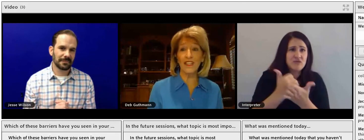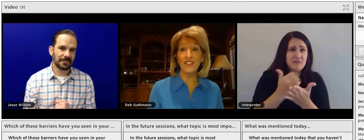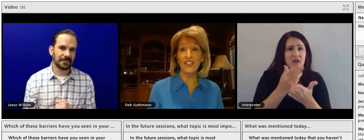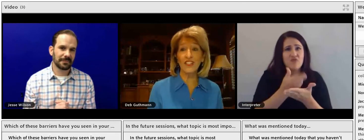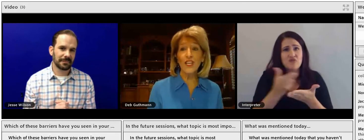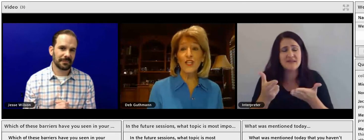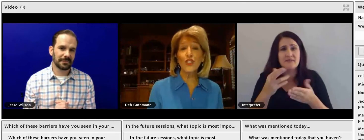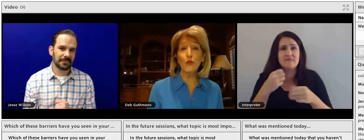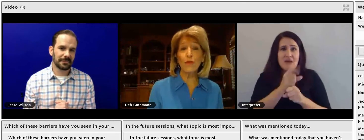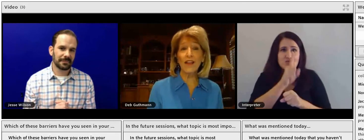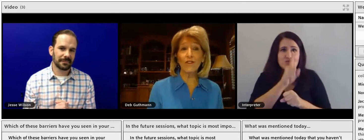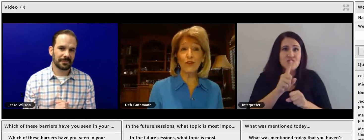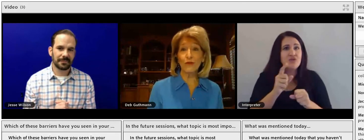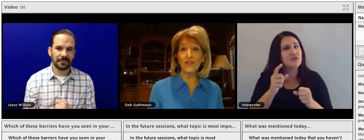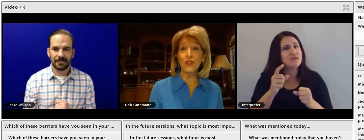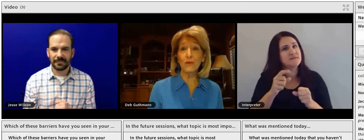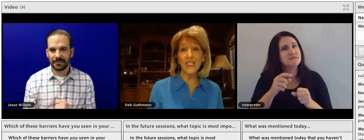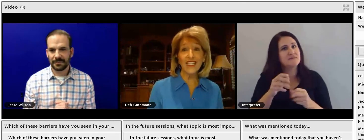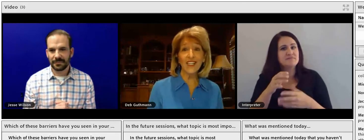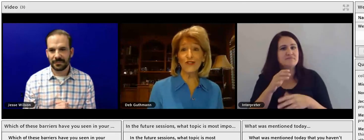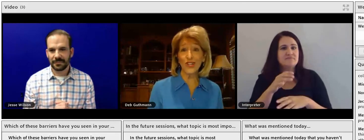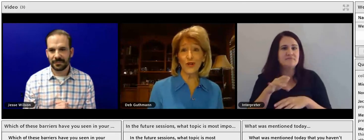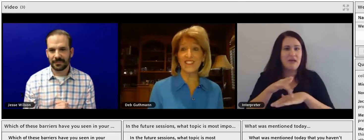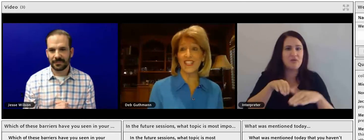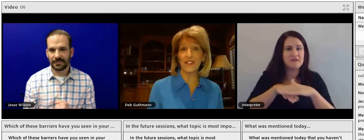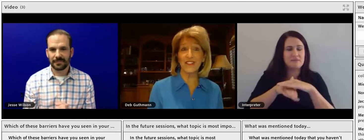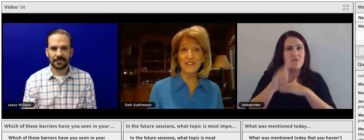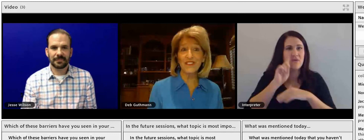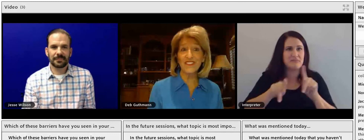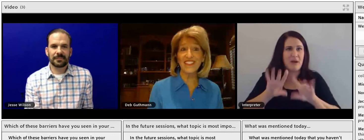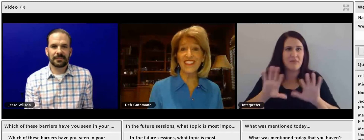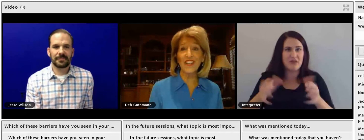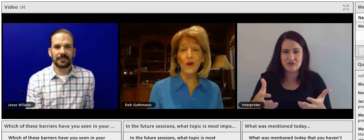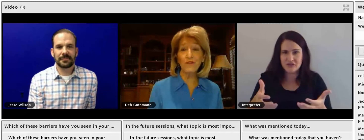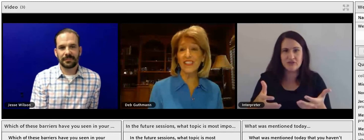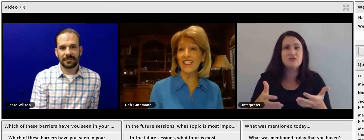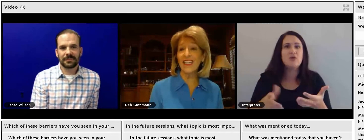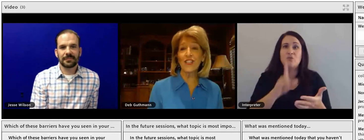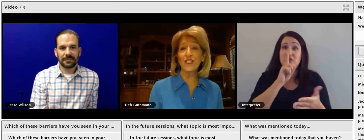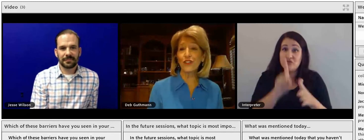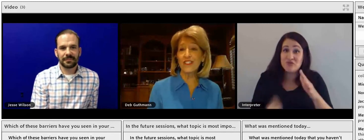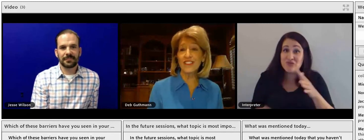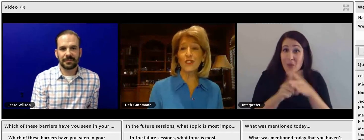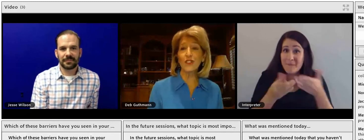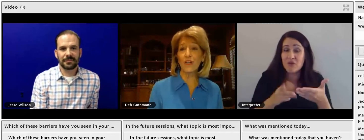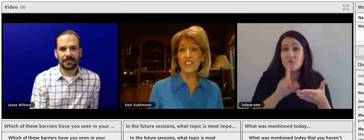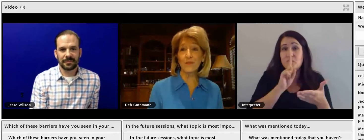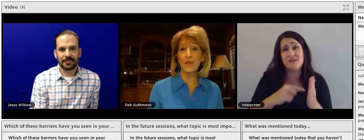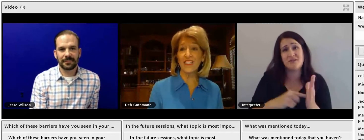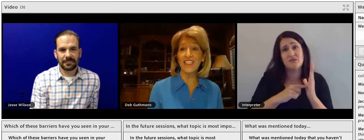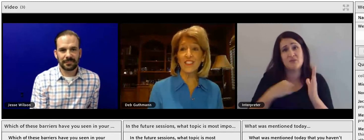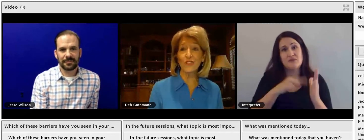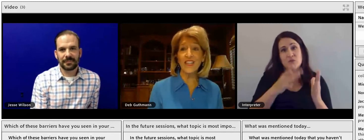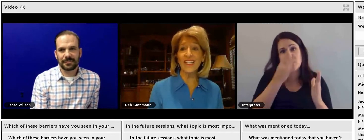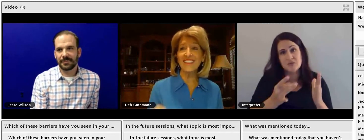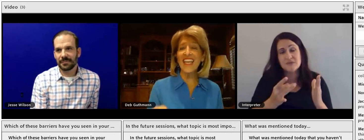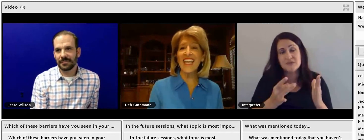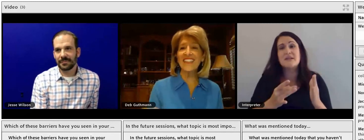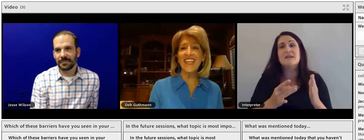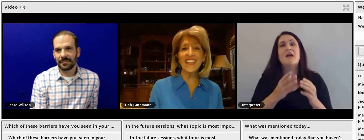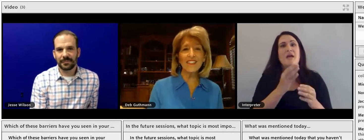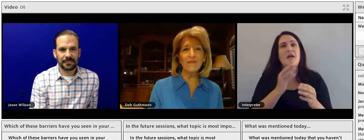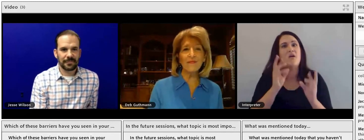accessible for this population. So by virtue of you being here shows us that you're interested, and hopefully you'll continue participating